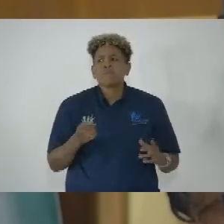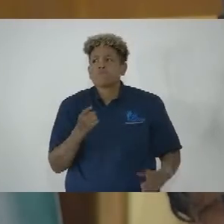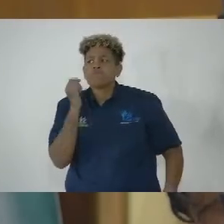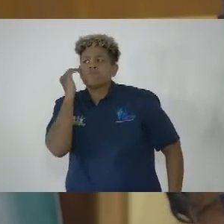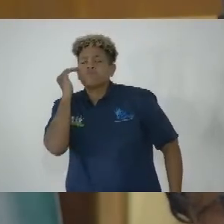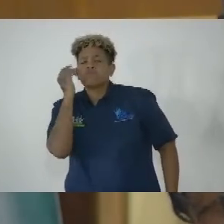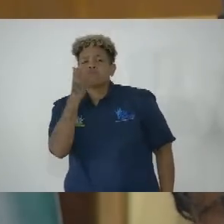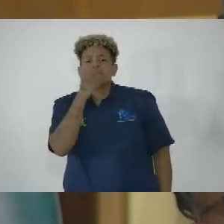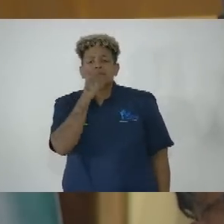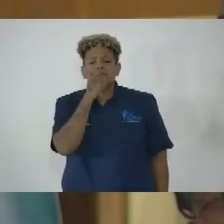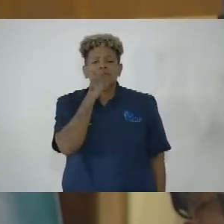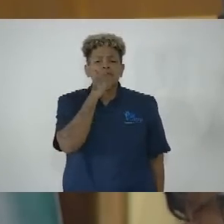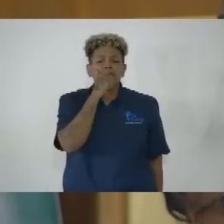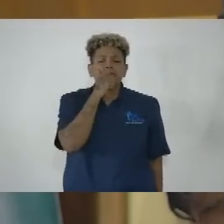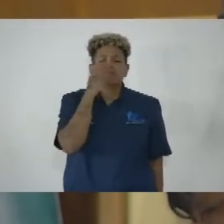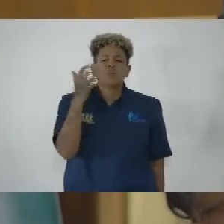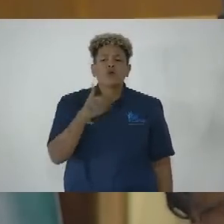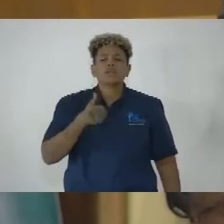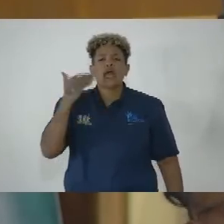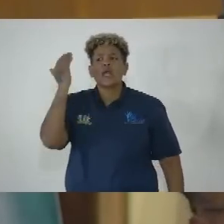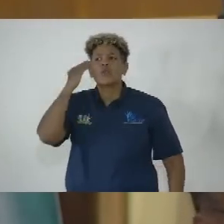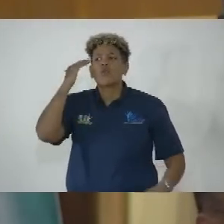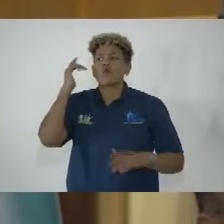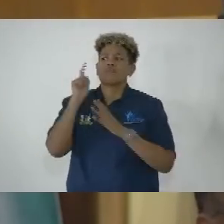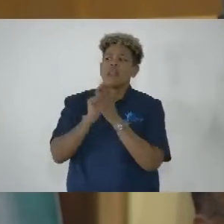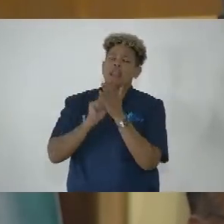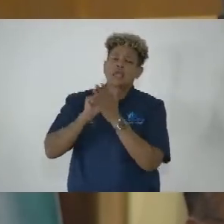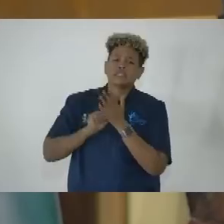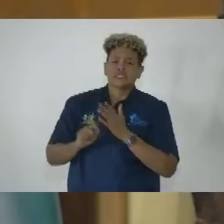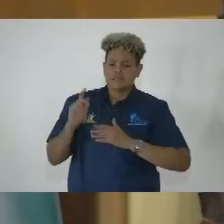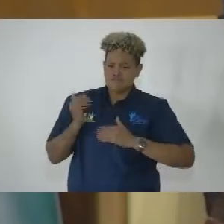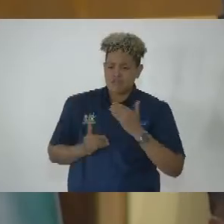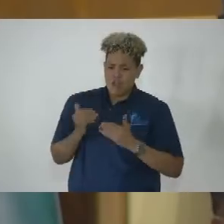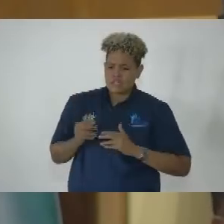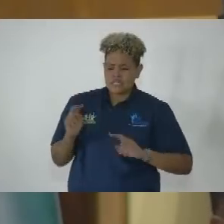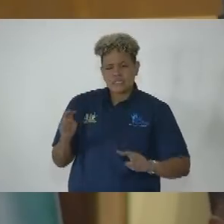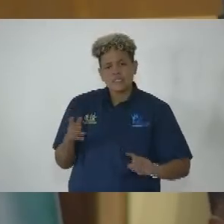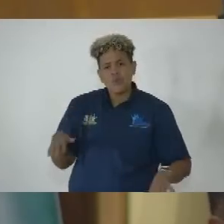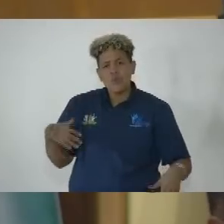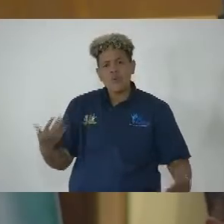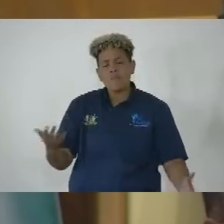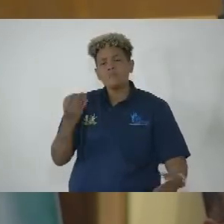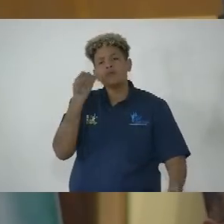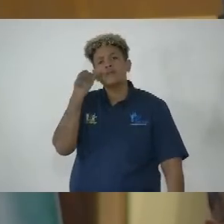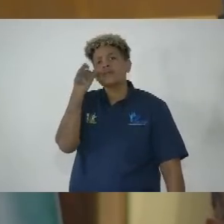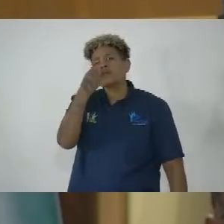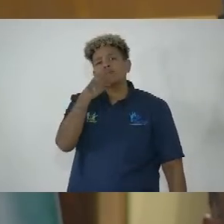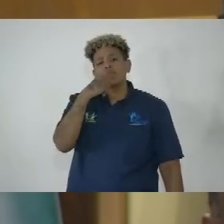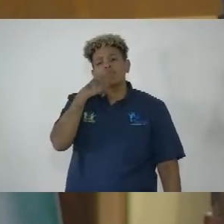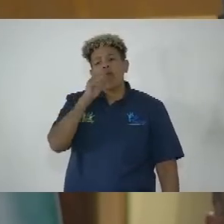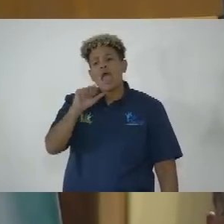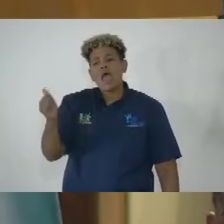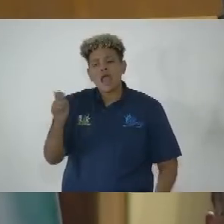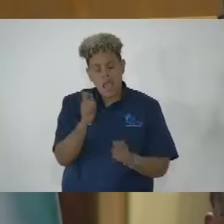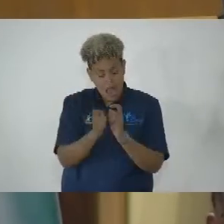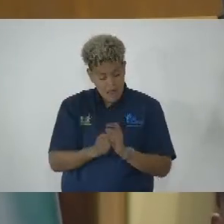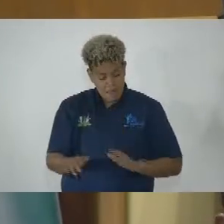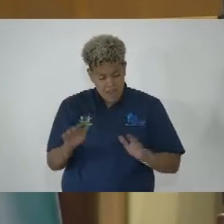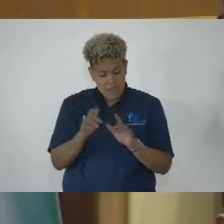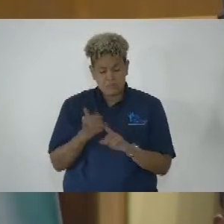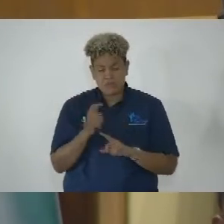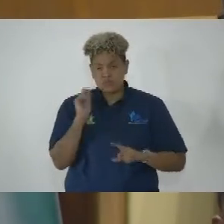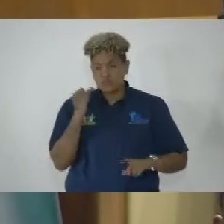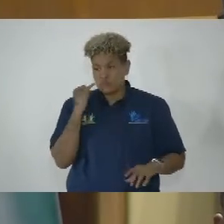And what I know of the legislative process is that if any amendments are